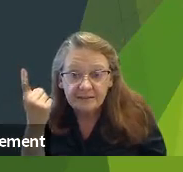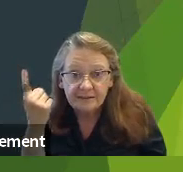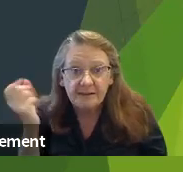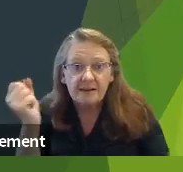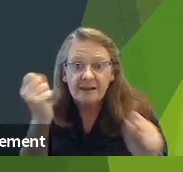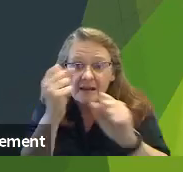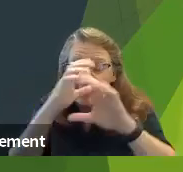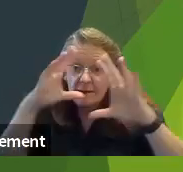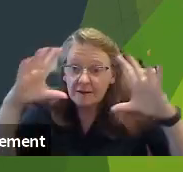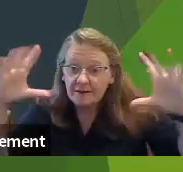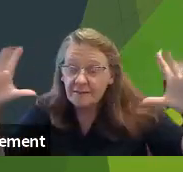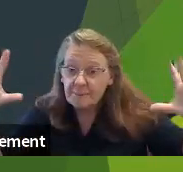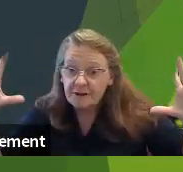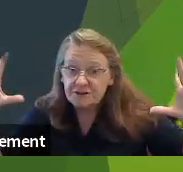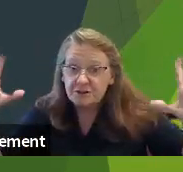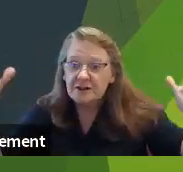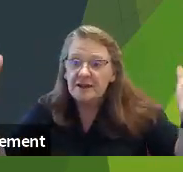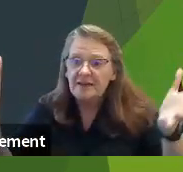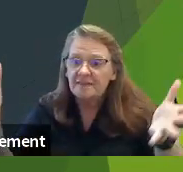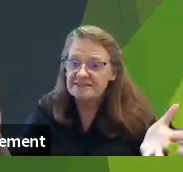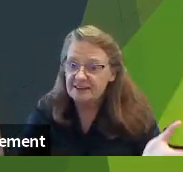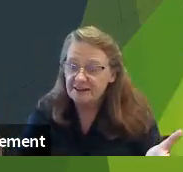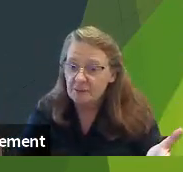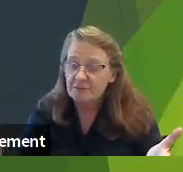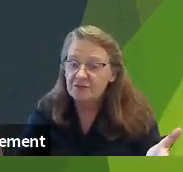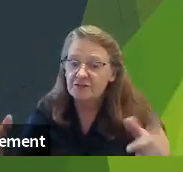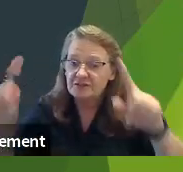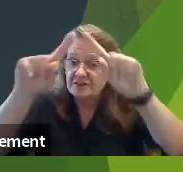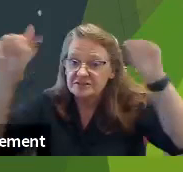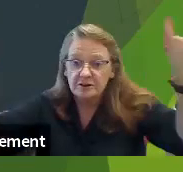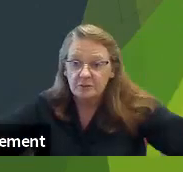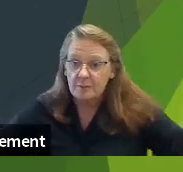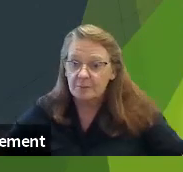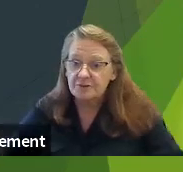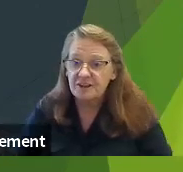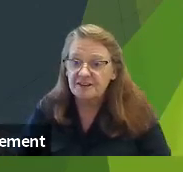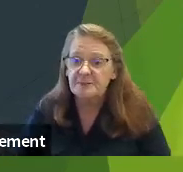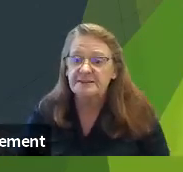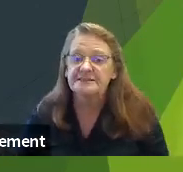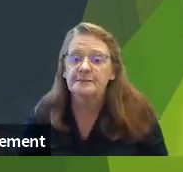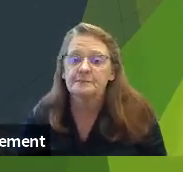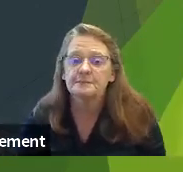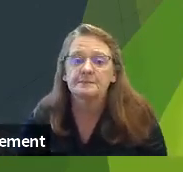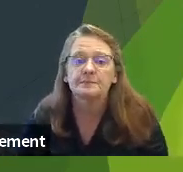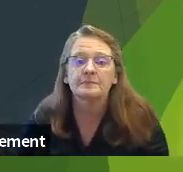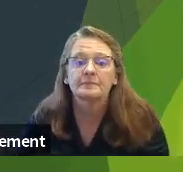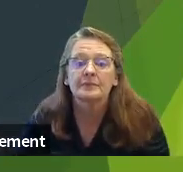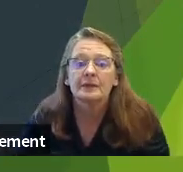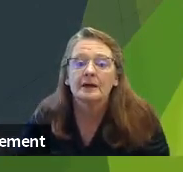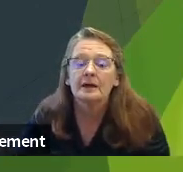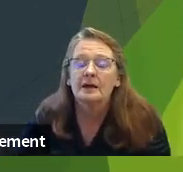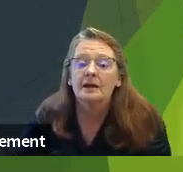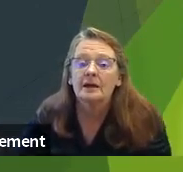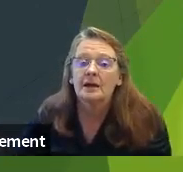comprehending, getting that picture, and then setting it up in front of ourselves. Remember your sign space.